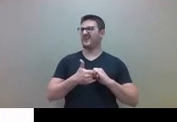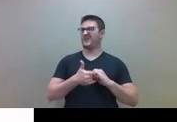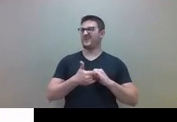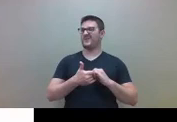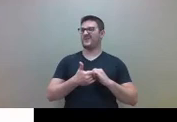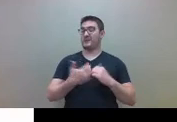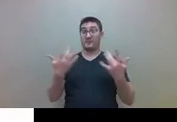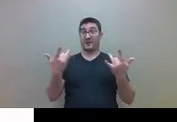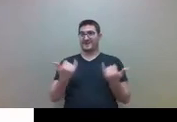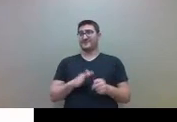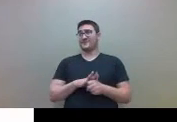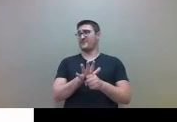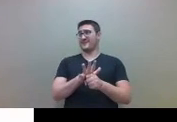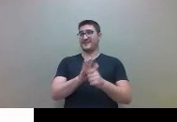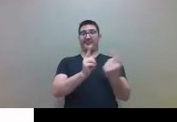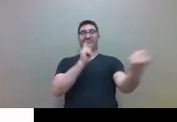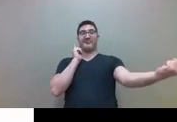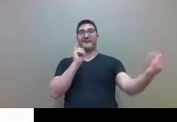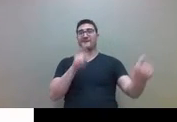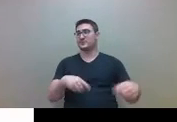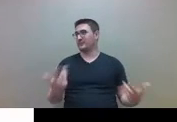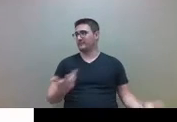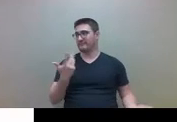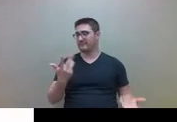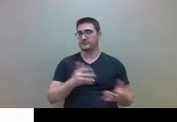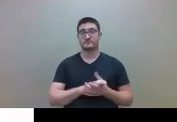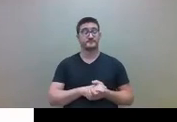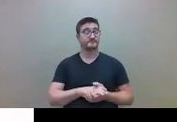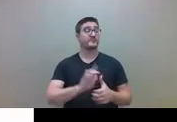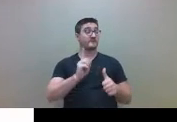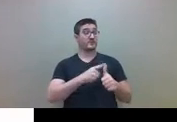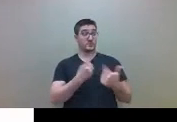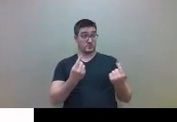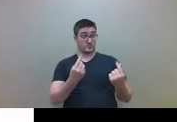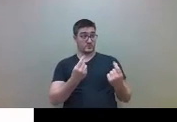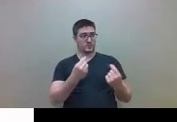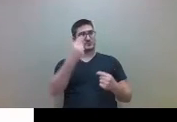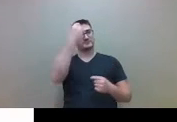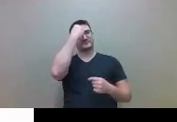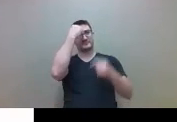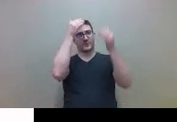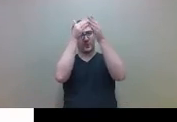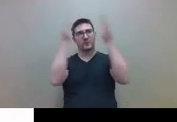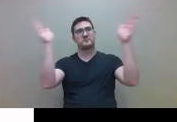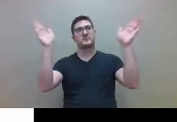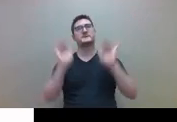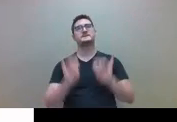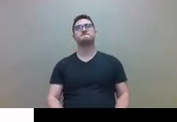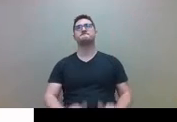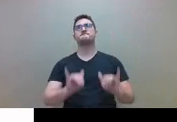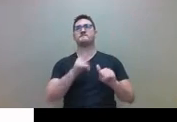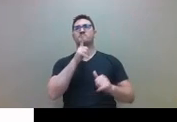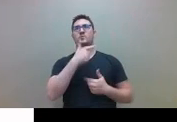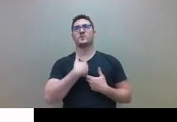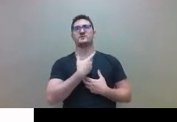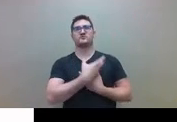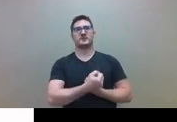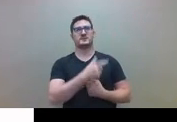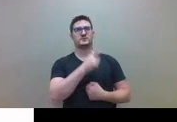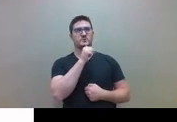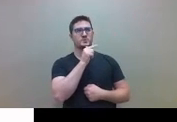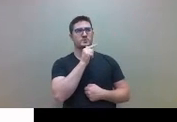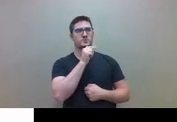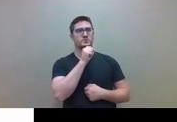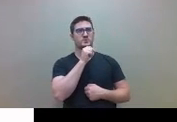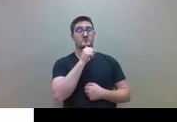Yeah, it's a really, it's about opening your mind, first of all, of who you're going to allow, that you want to trust. Sometimes people don't